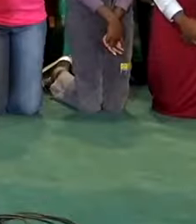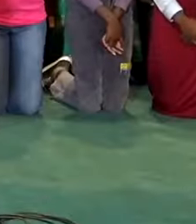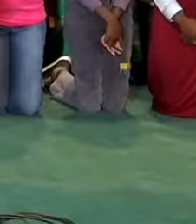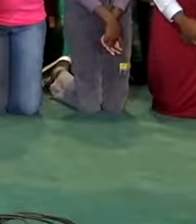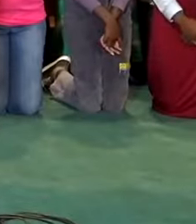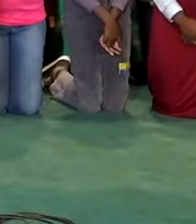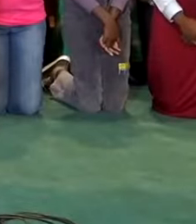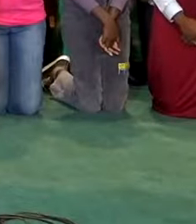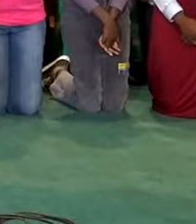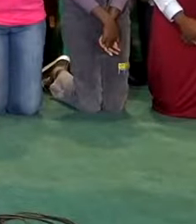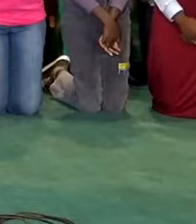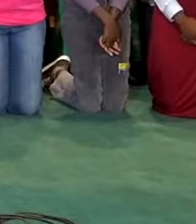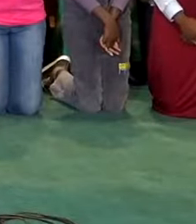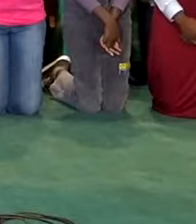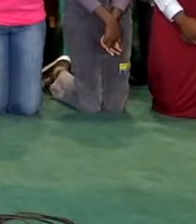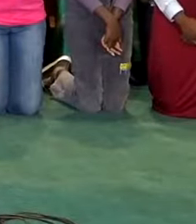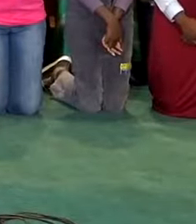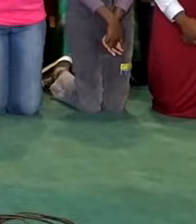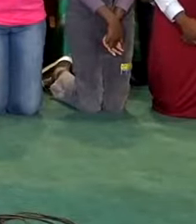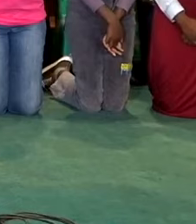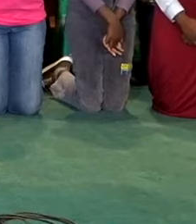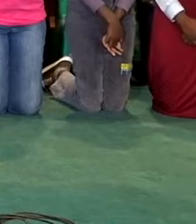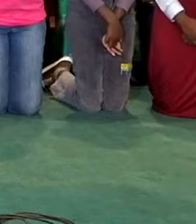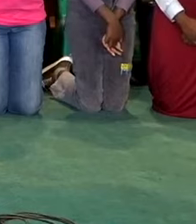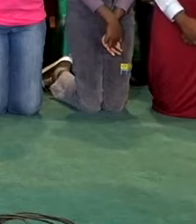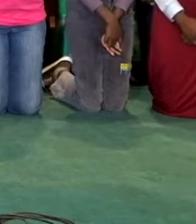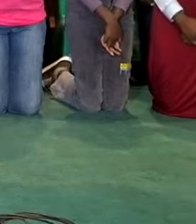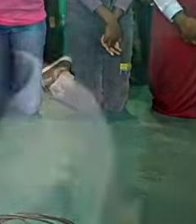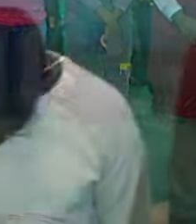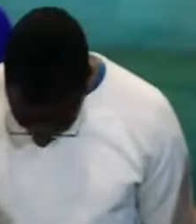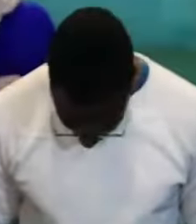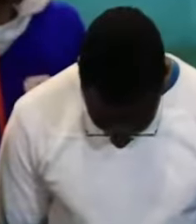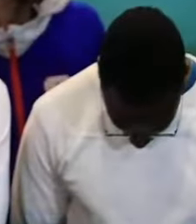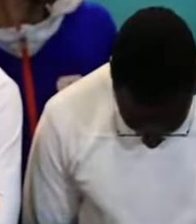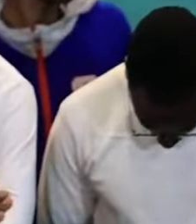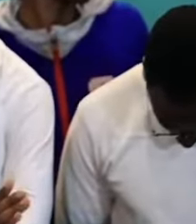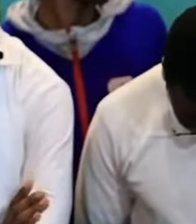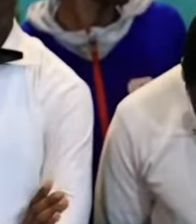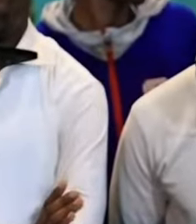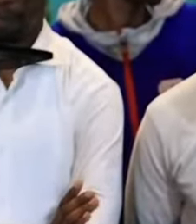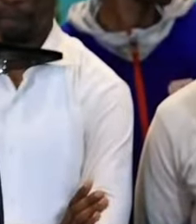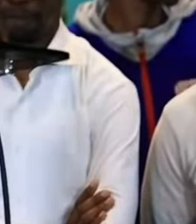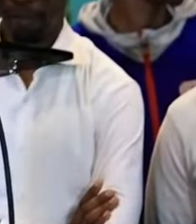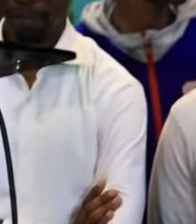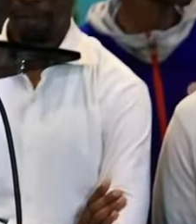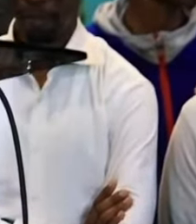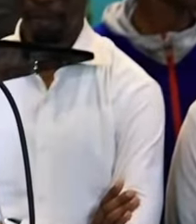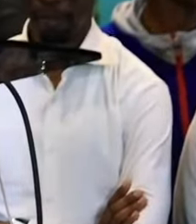all eyes closed. We want to pray this evening. Is there anybody who wants to give his life to